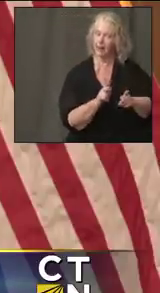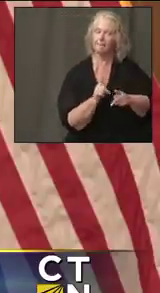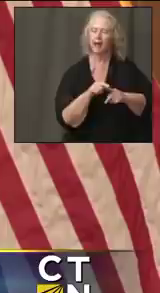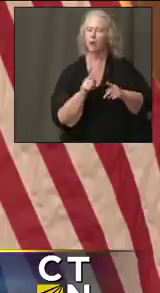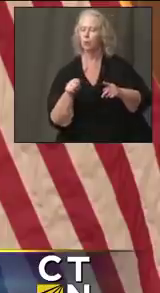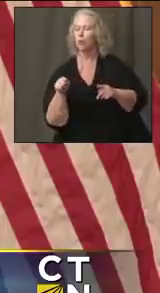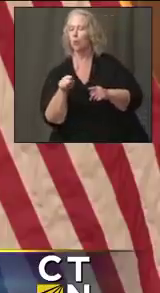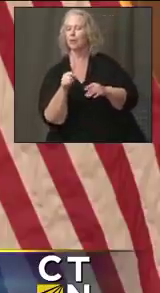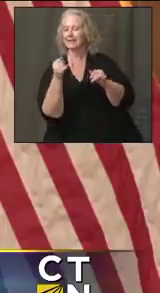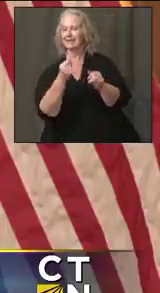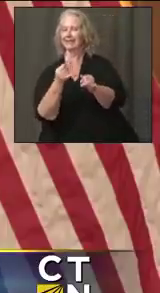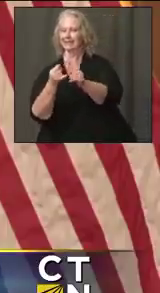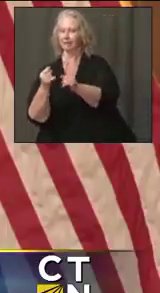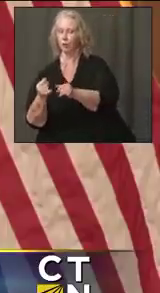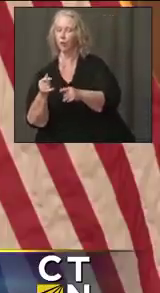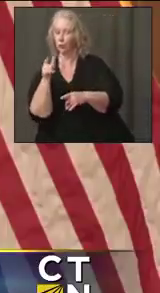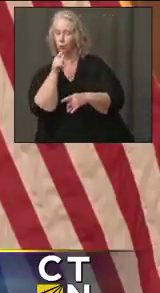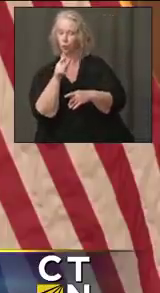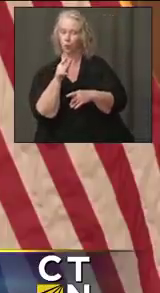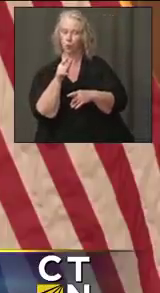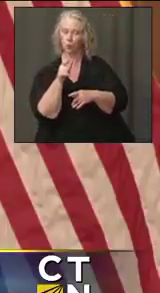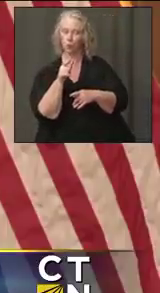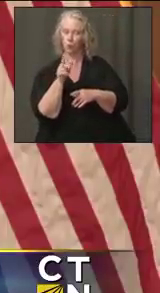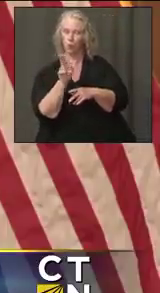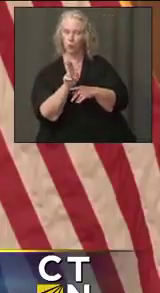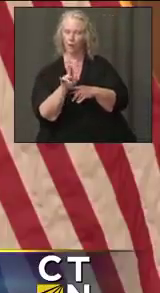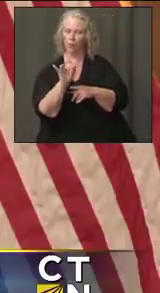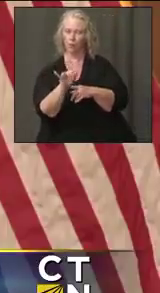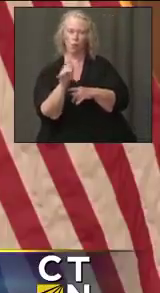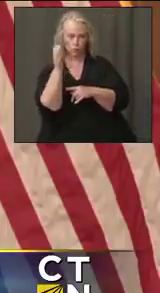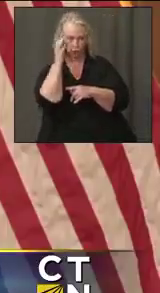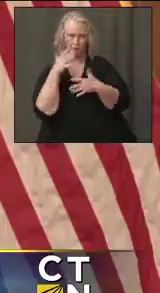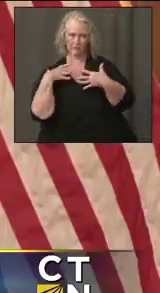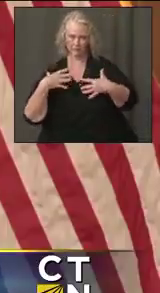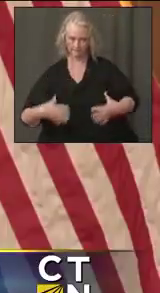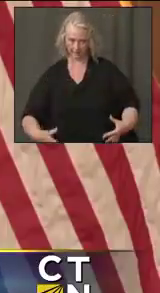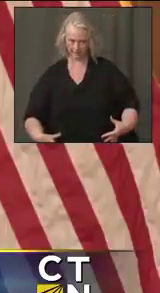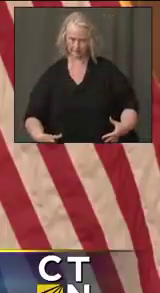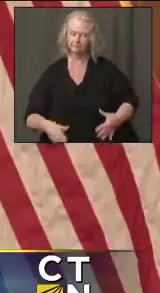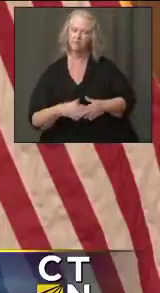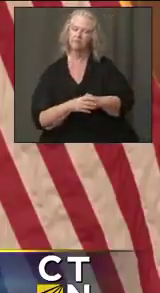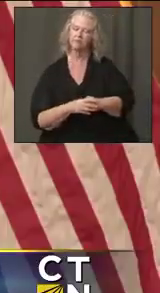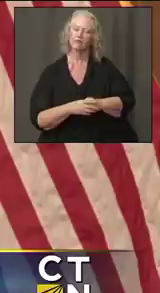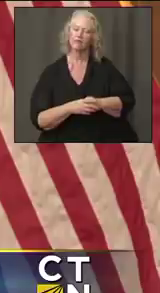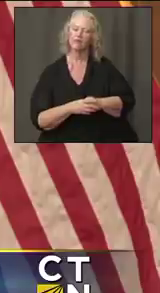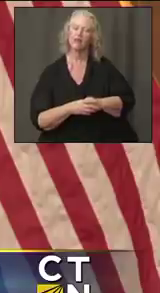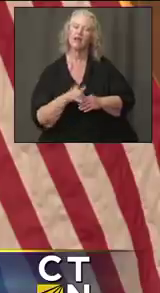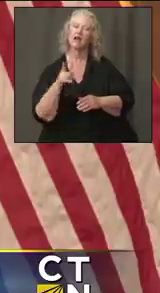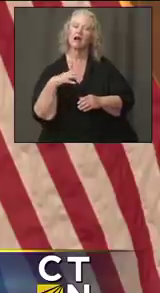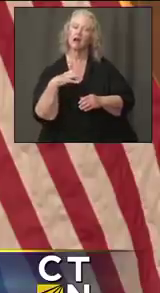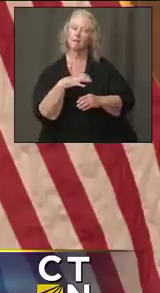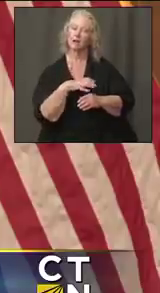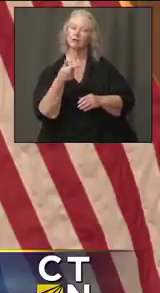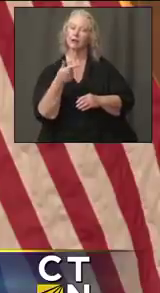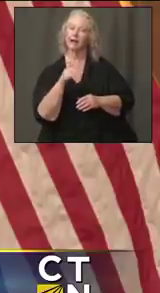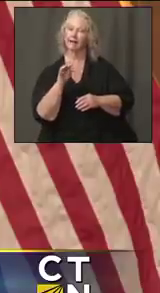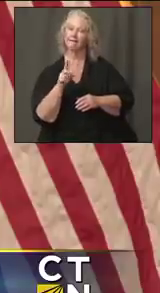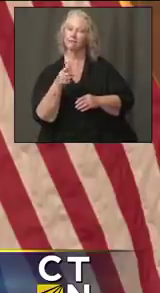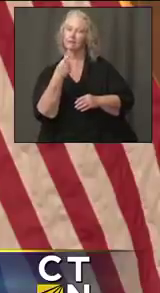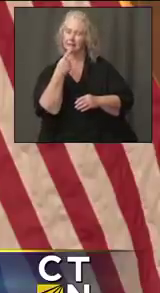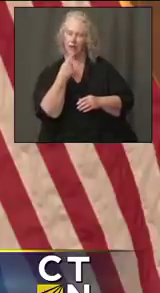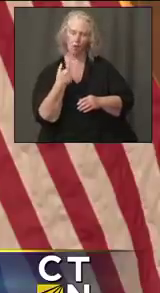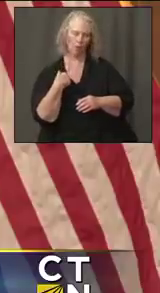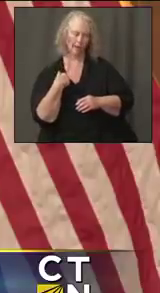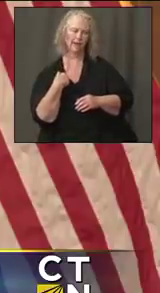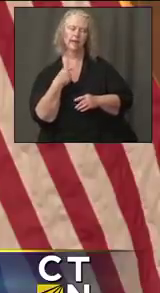those individuals who were wearing those trash bags. I think, as Commissioner Gifford has stated, we will always